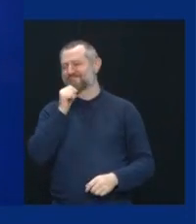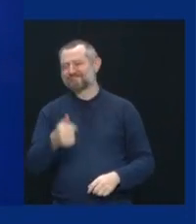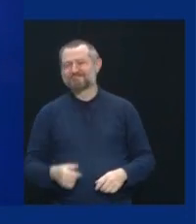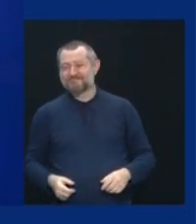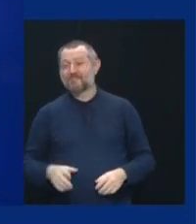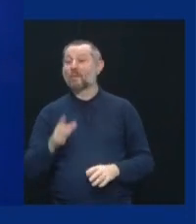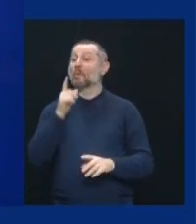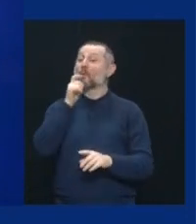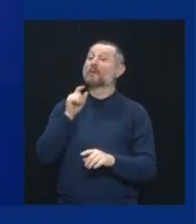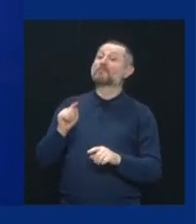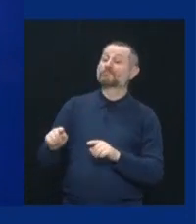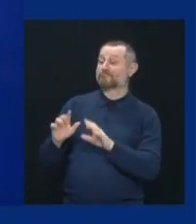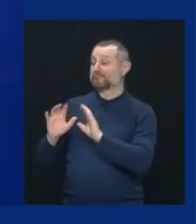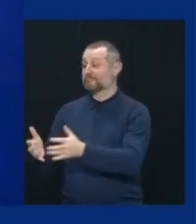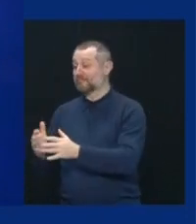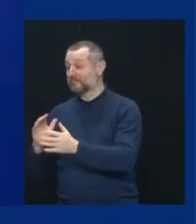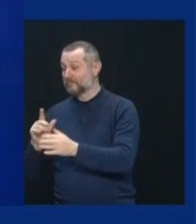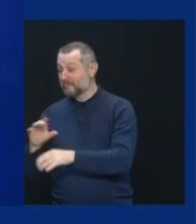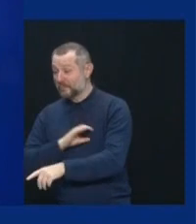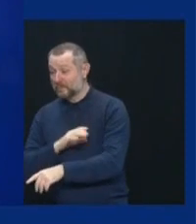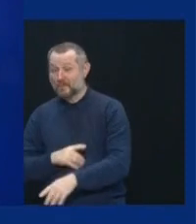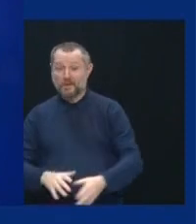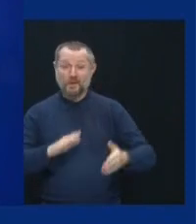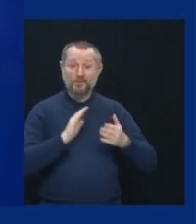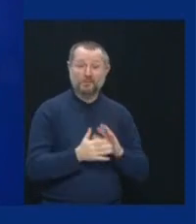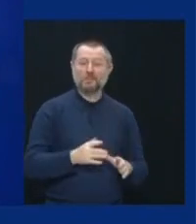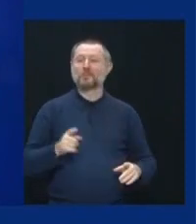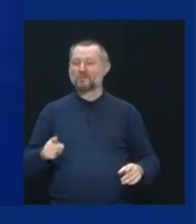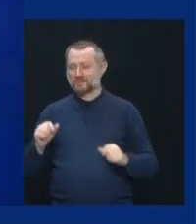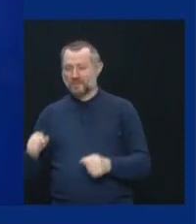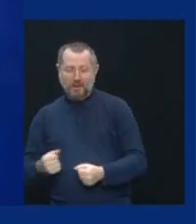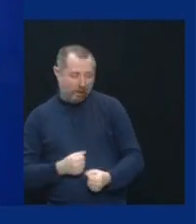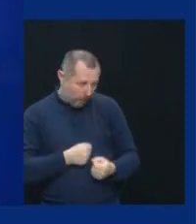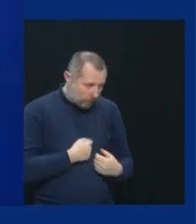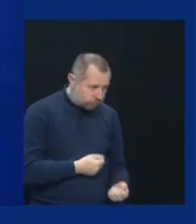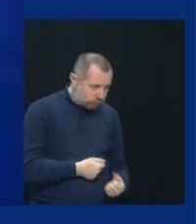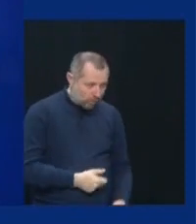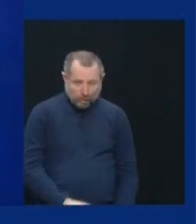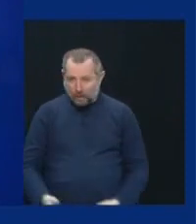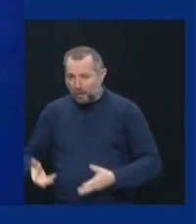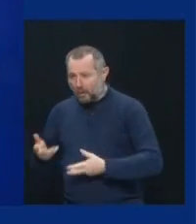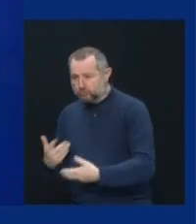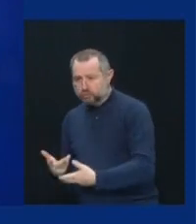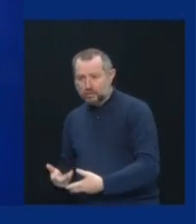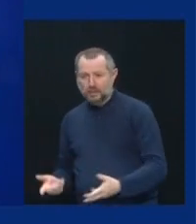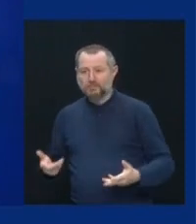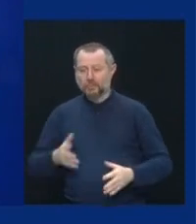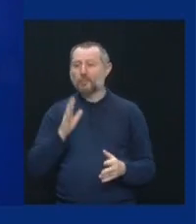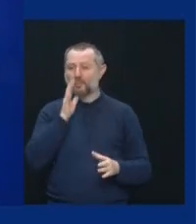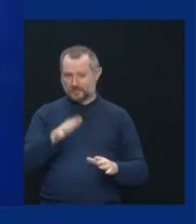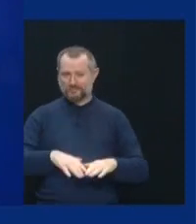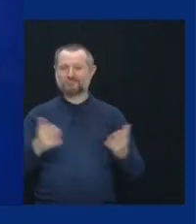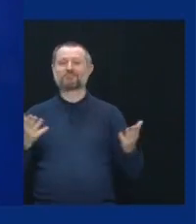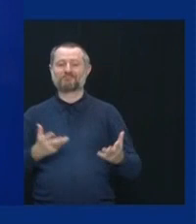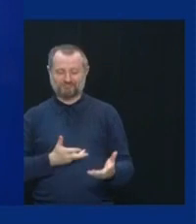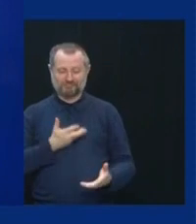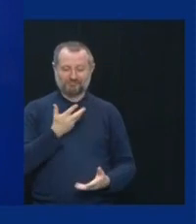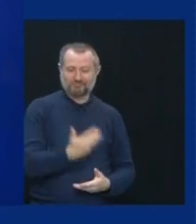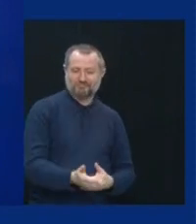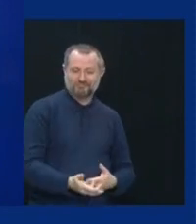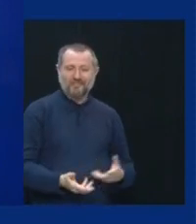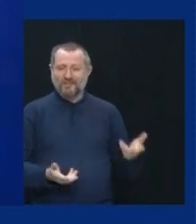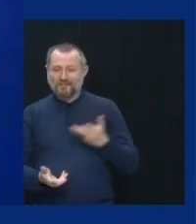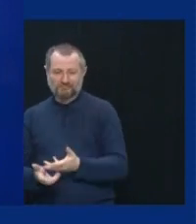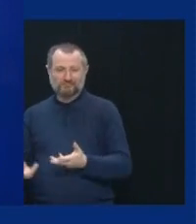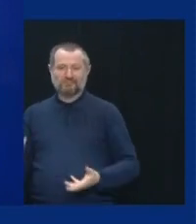table, let them vent their issues, and they will vent, but then let's